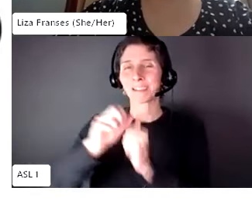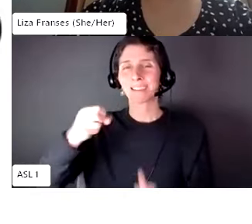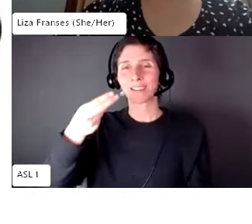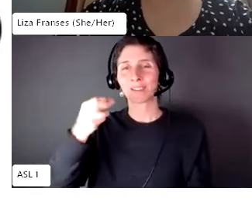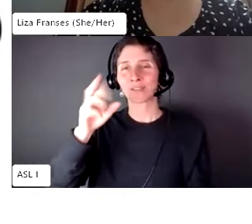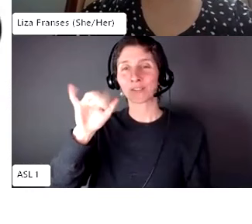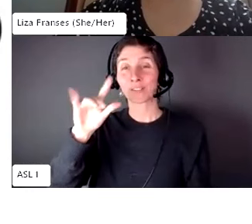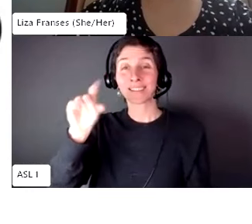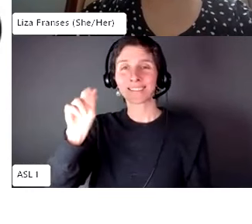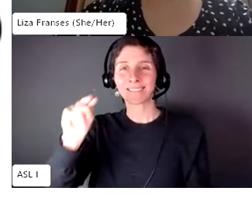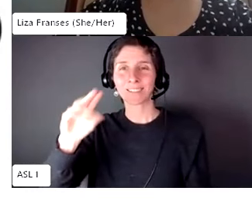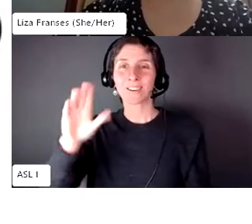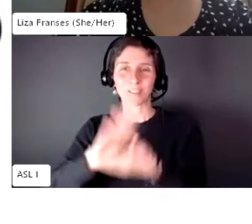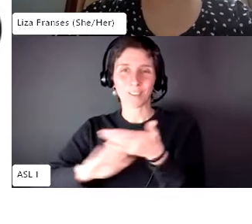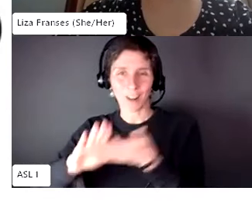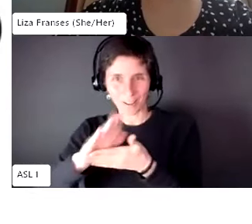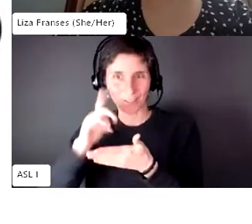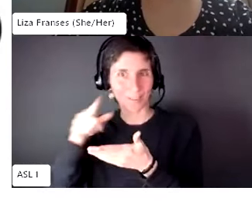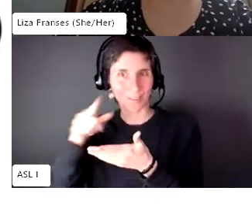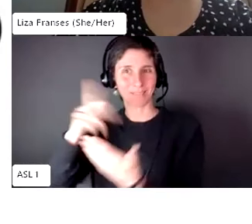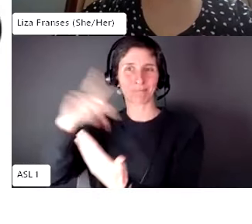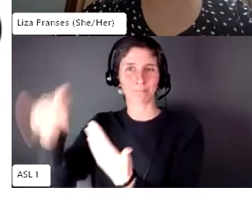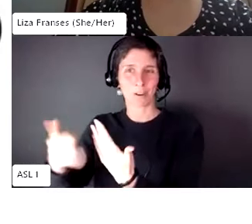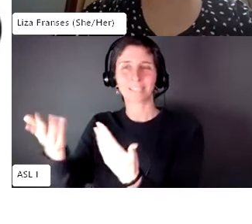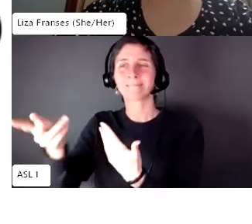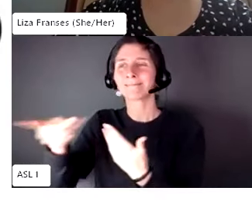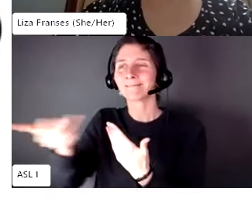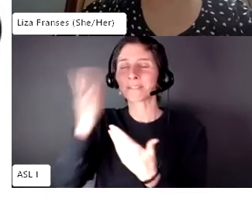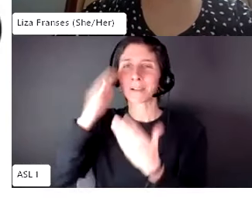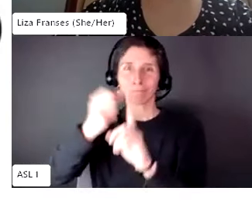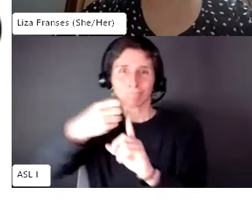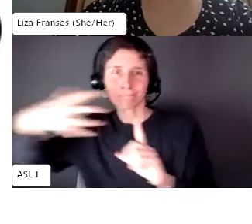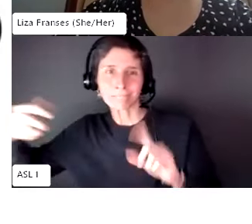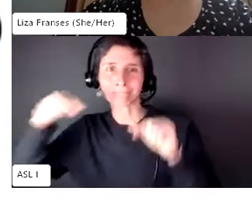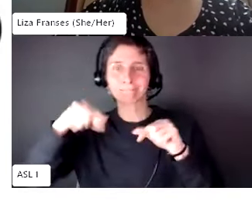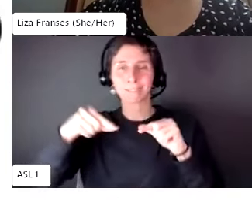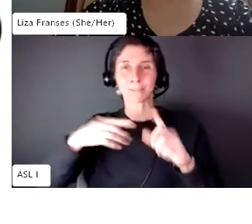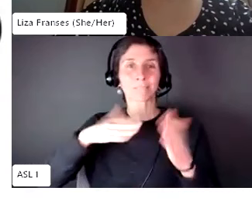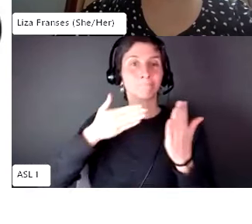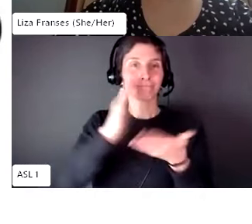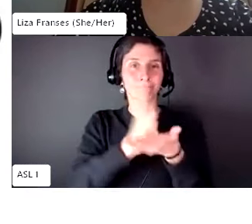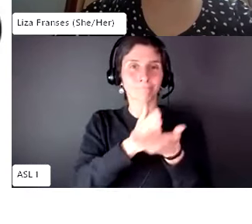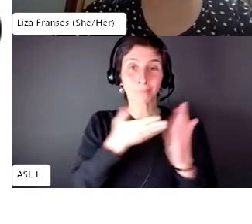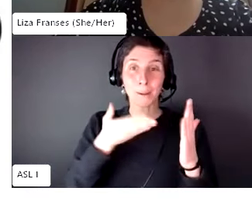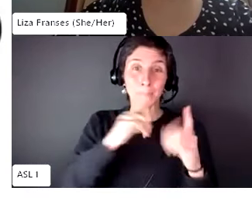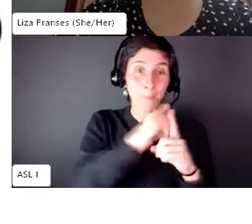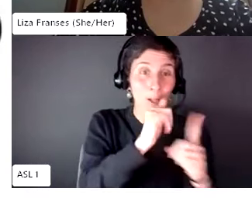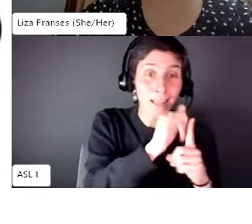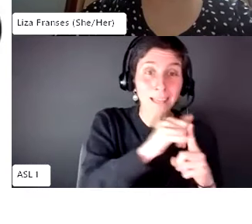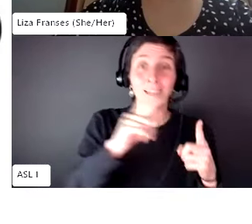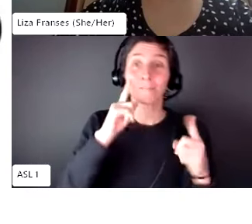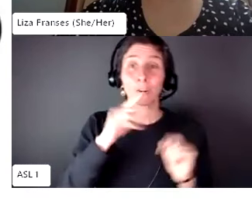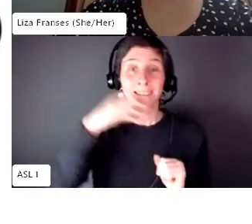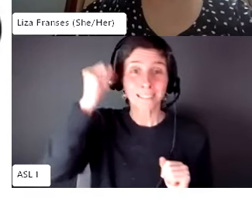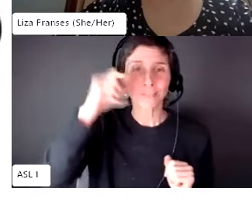this project, and they're going to give us a lot more information and details around anti-bullying for seniors and the toolkit that they have